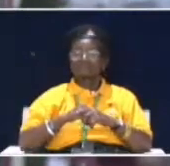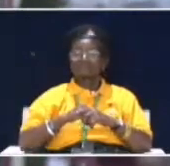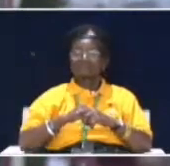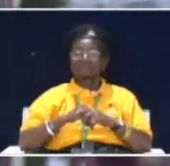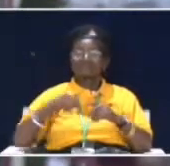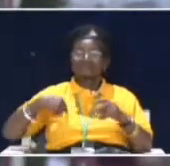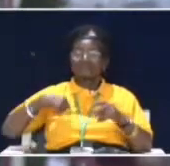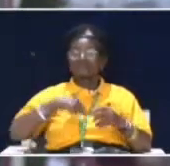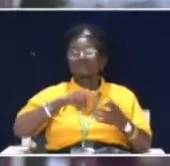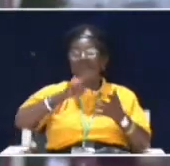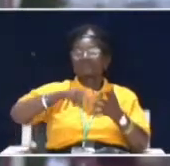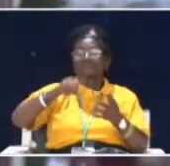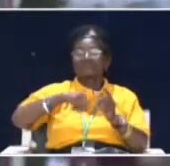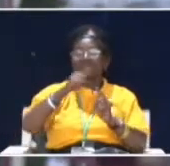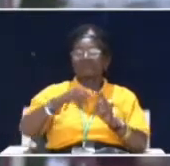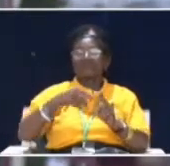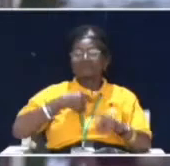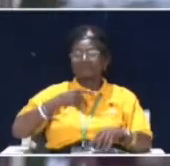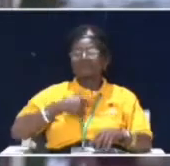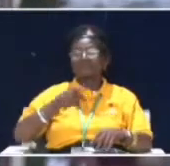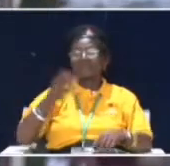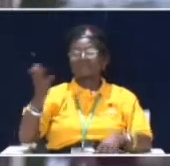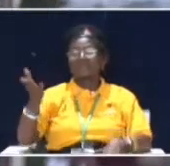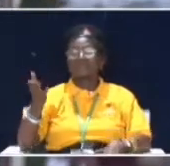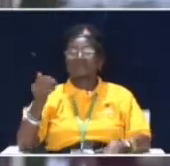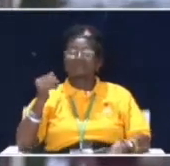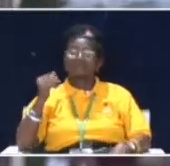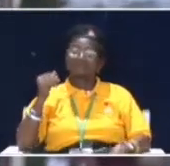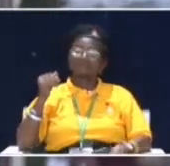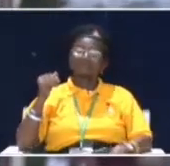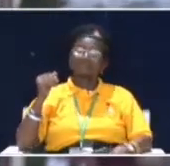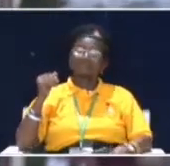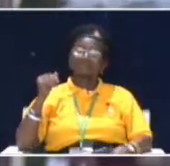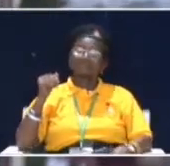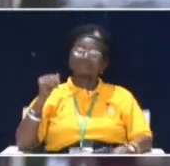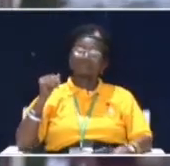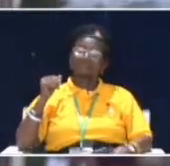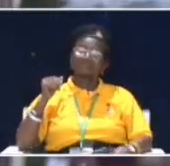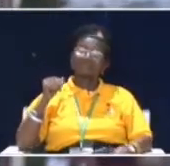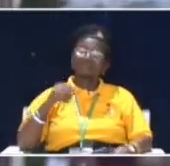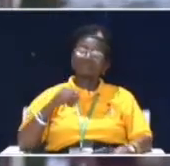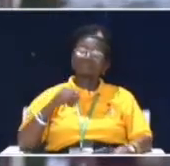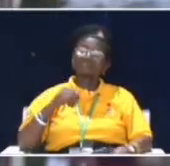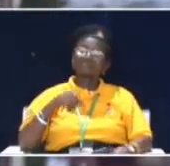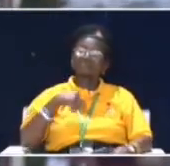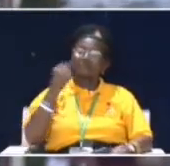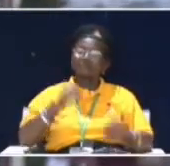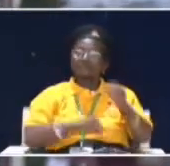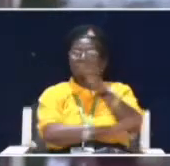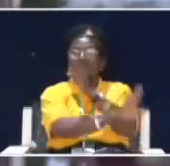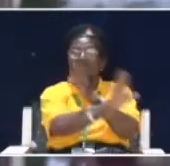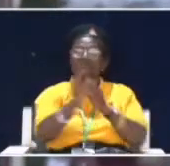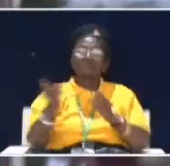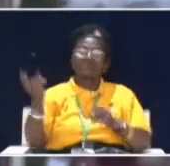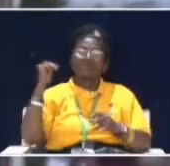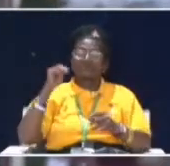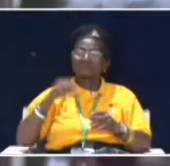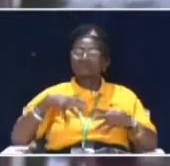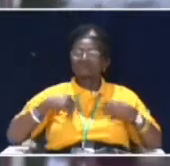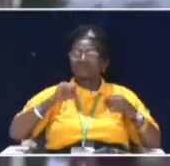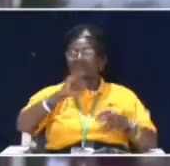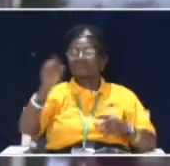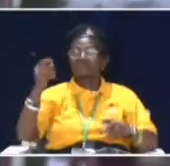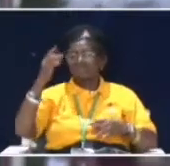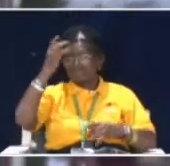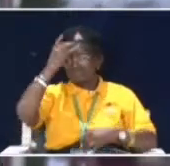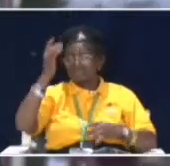read about Peter there. Aka nipa ti Peteru nibe yen. Whose shadow was healing the sick. Eni ti ojiji re nwo